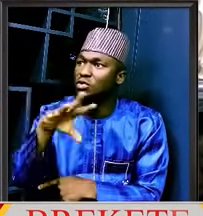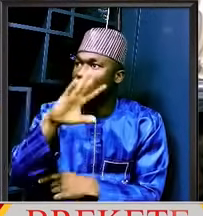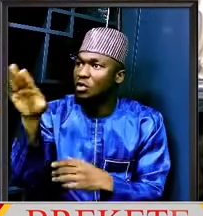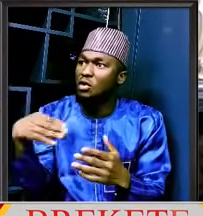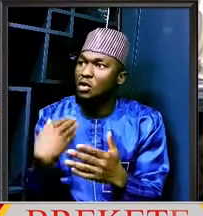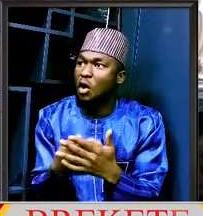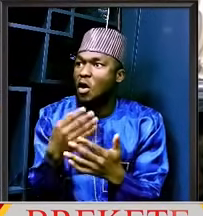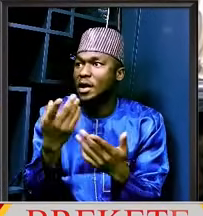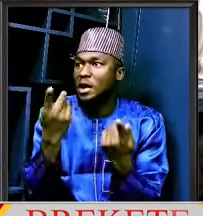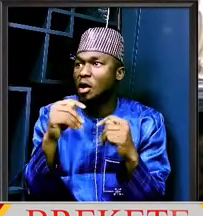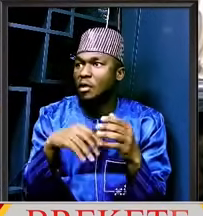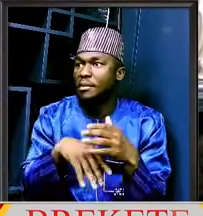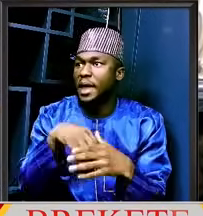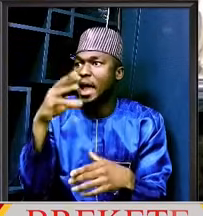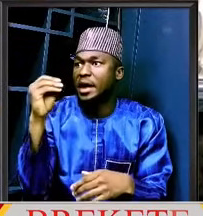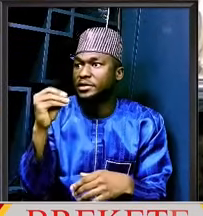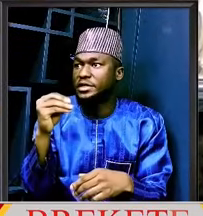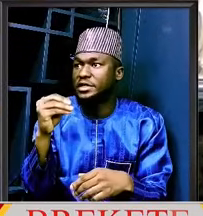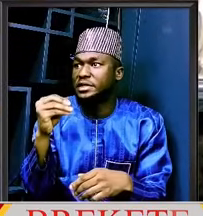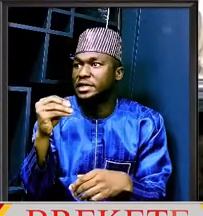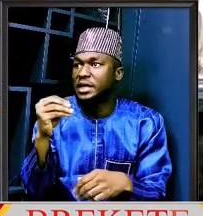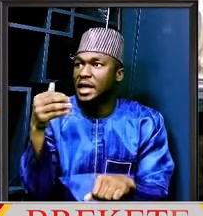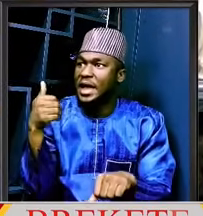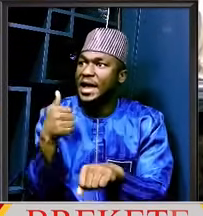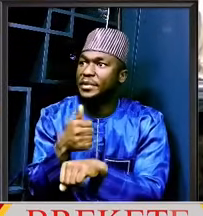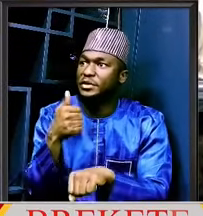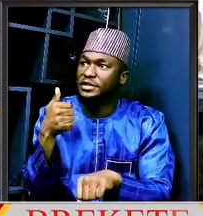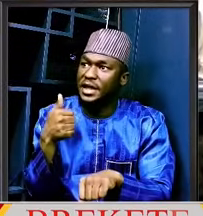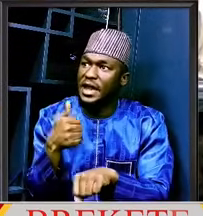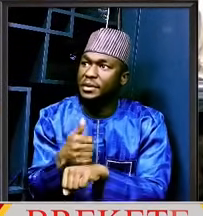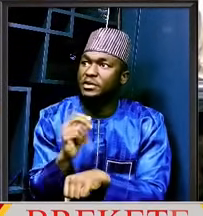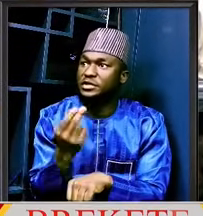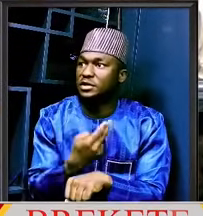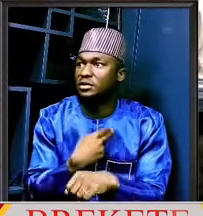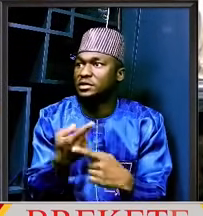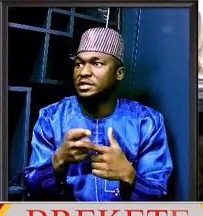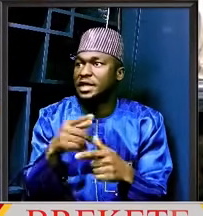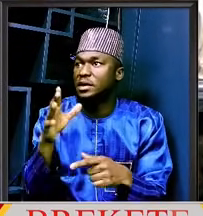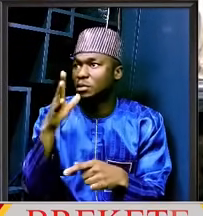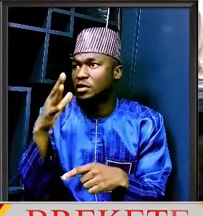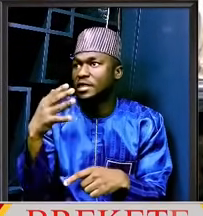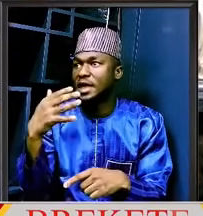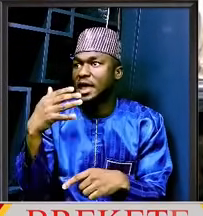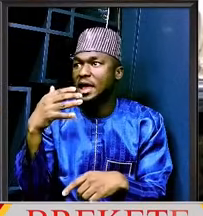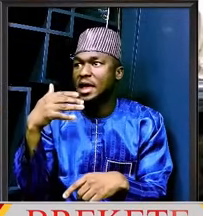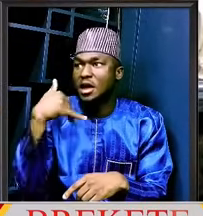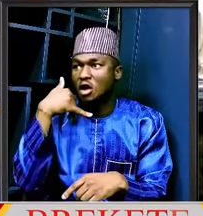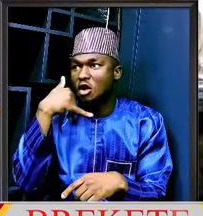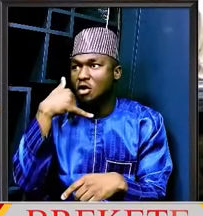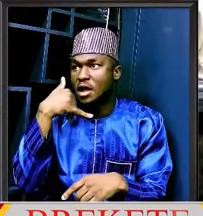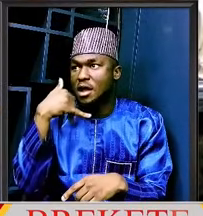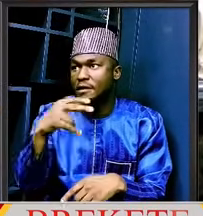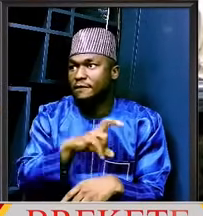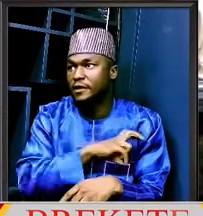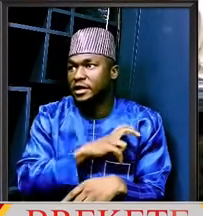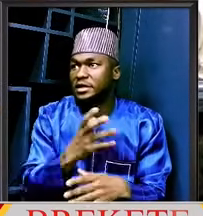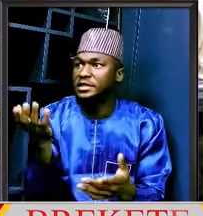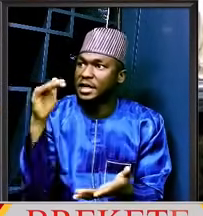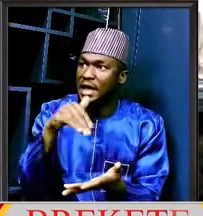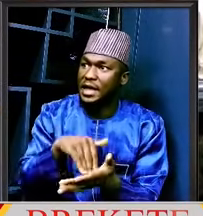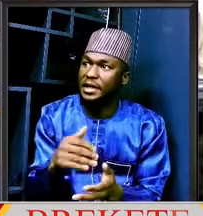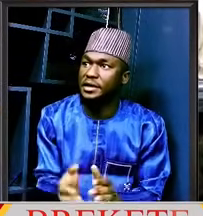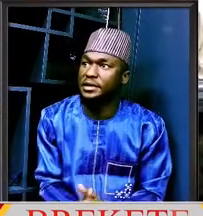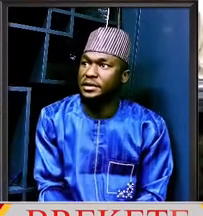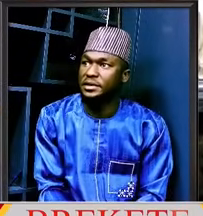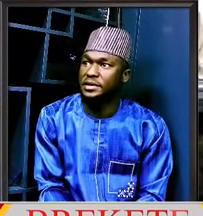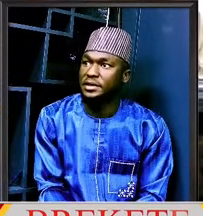out, started stoning us in the house, insulting us again. So my mother now called back the police, called also his kindred head because she had collected his